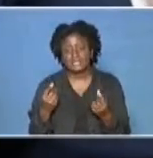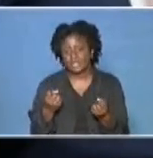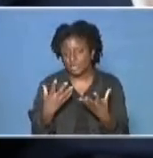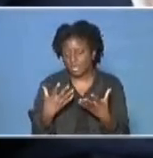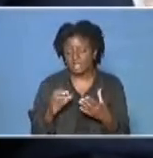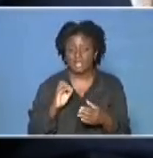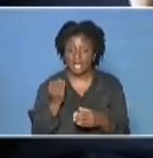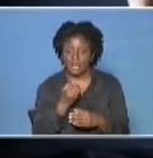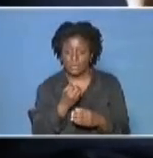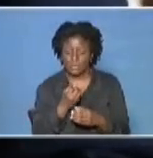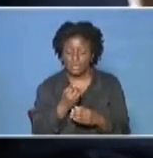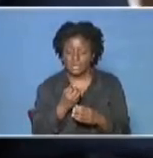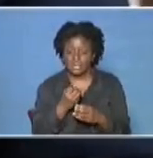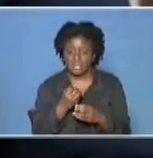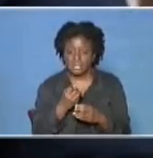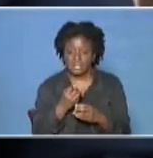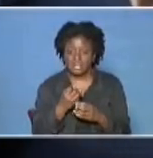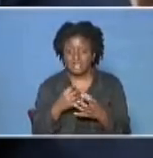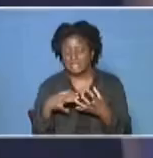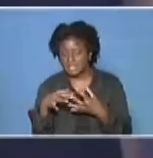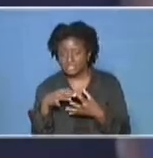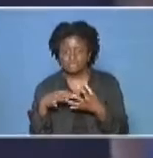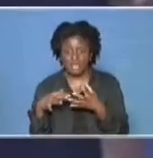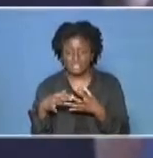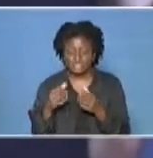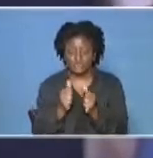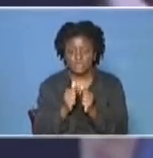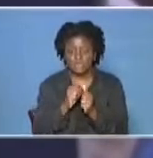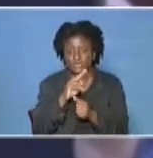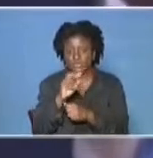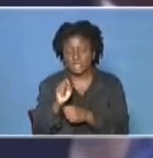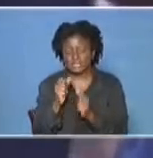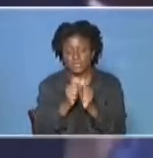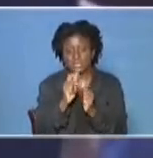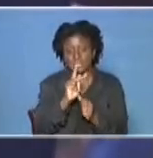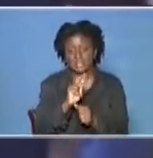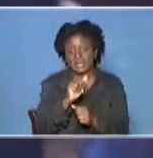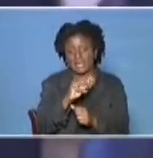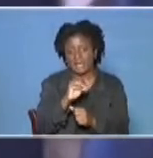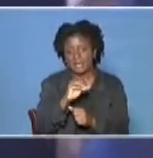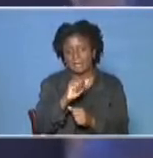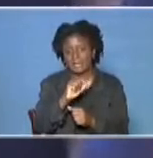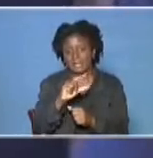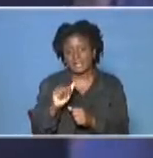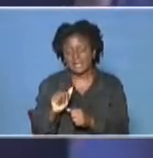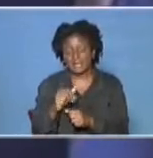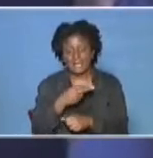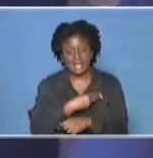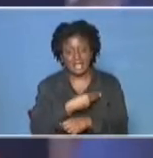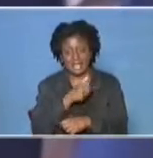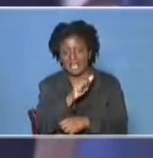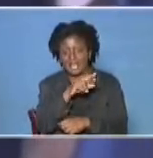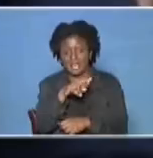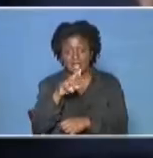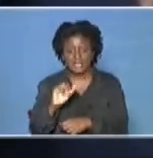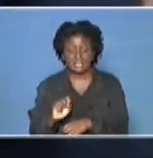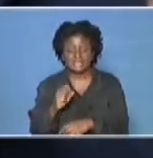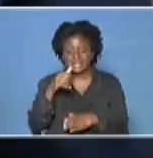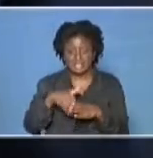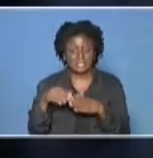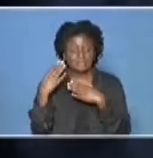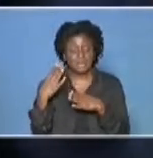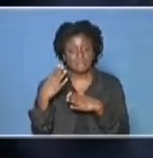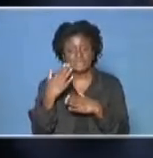interaction with the United States, with Kamala Harris being in the Bahamas. Those are some of the highlights, of course, and of